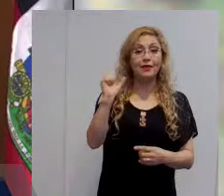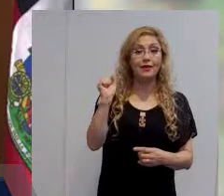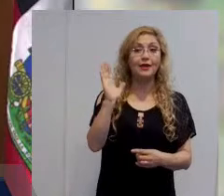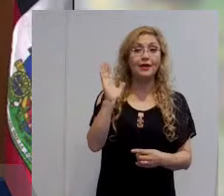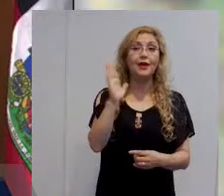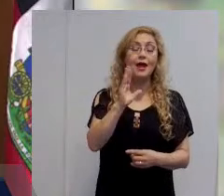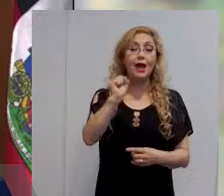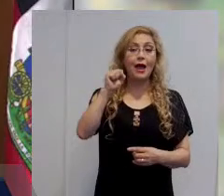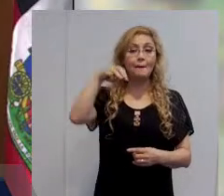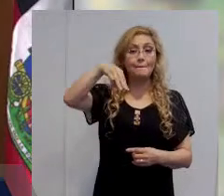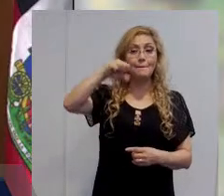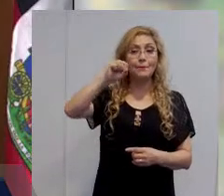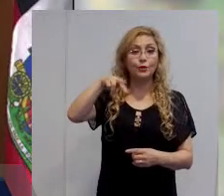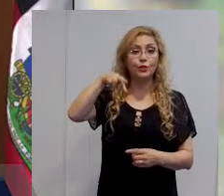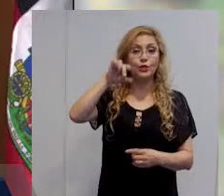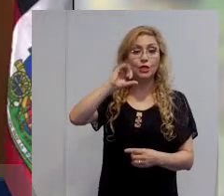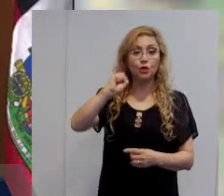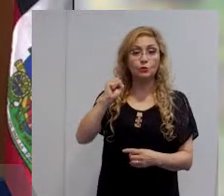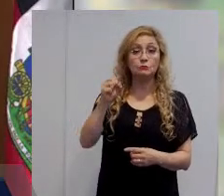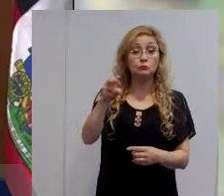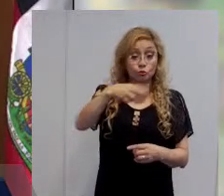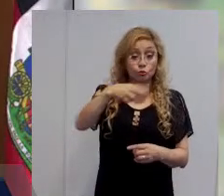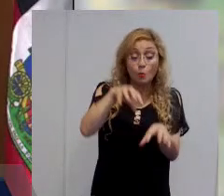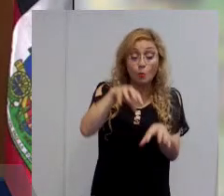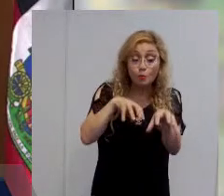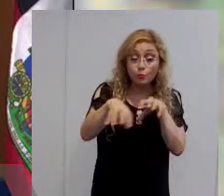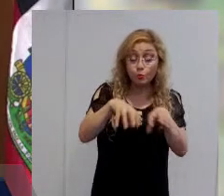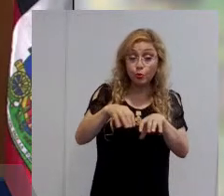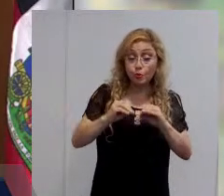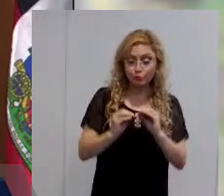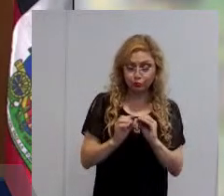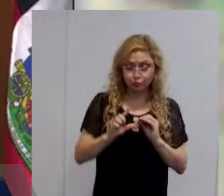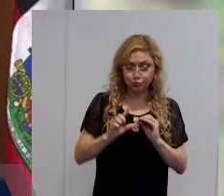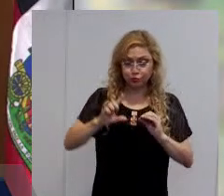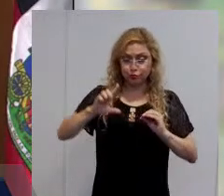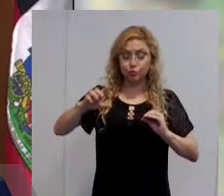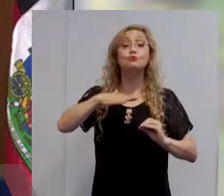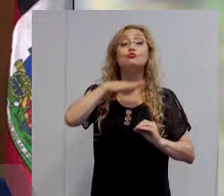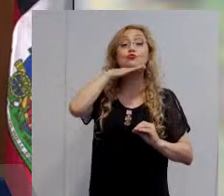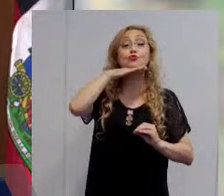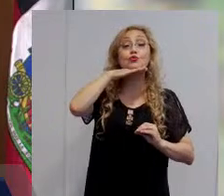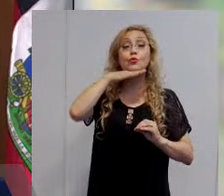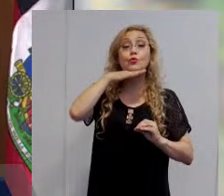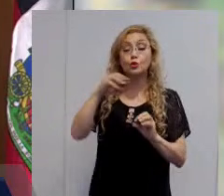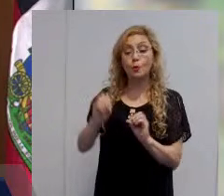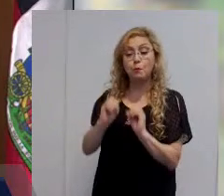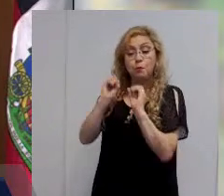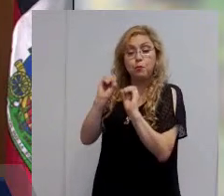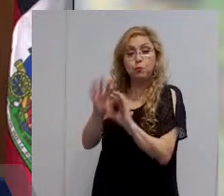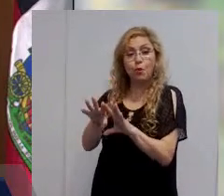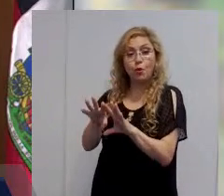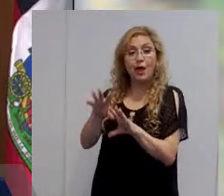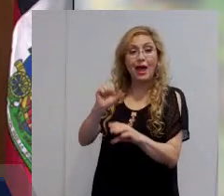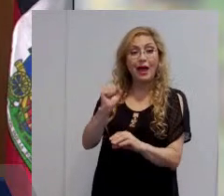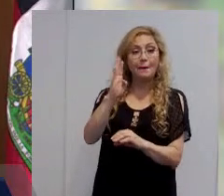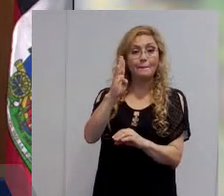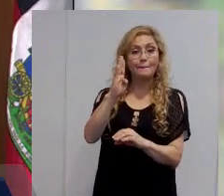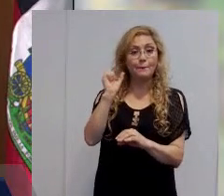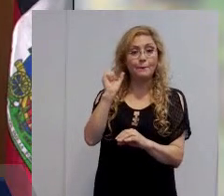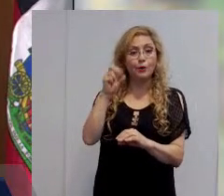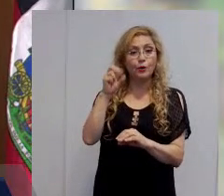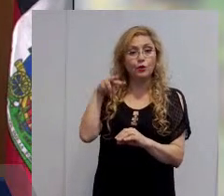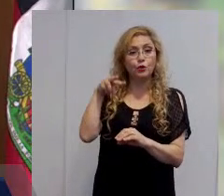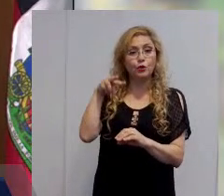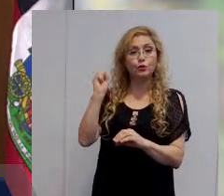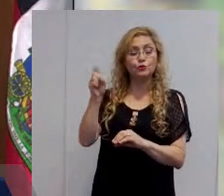ammonia phosphate, because we produce sufficient amounts of organic fertilizers.